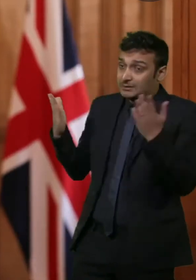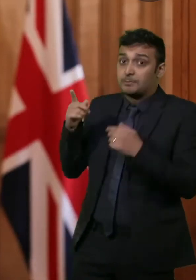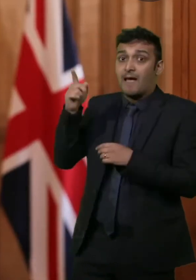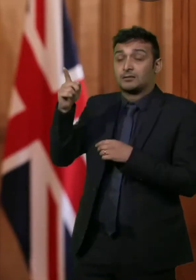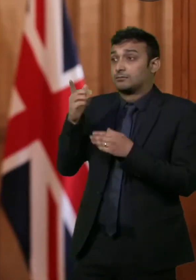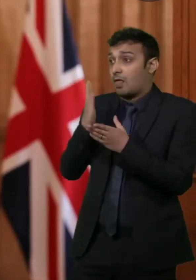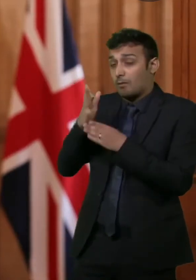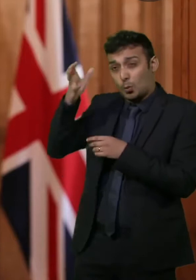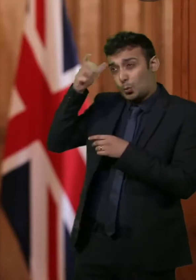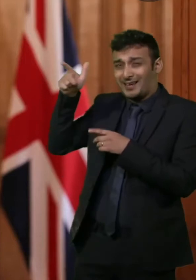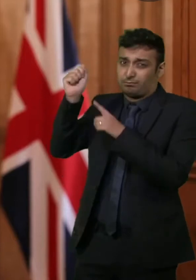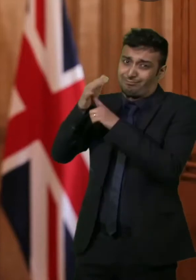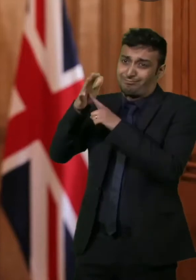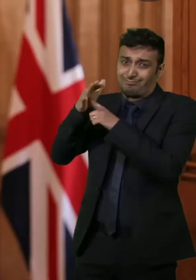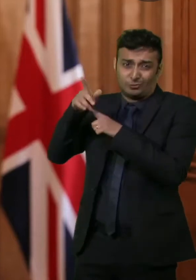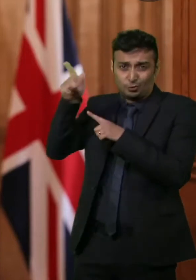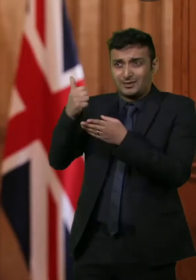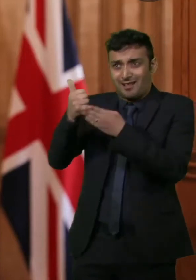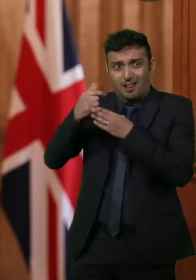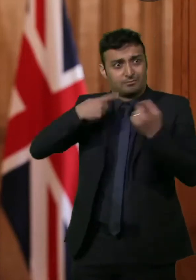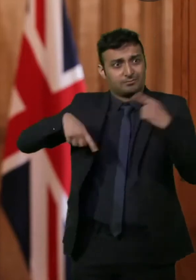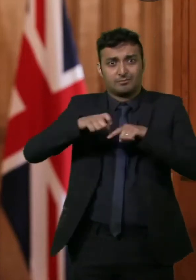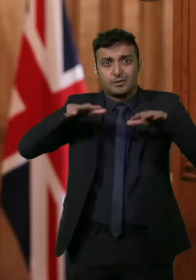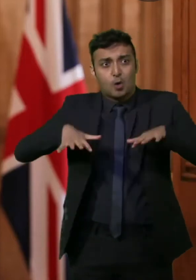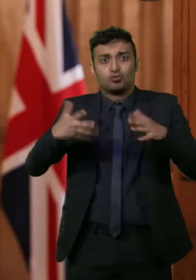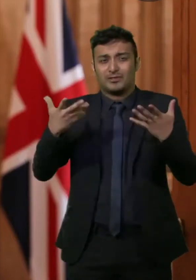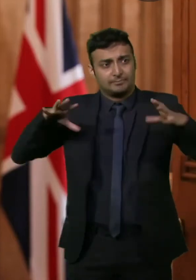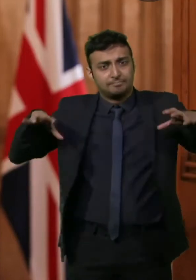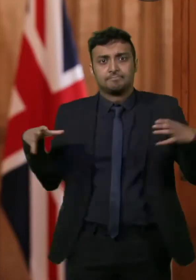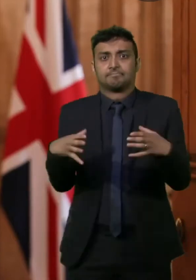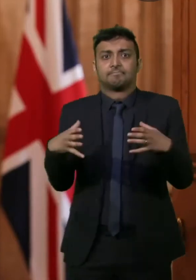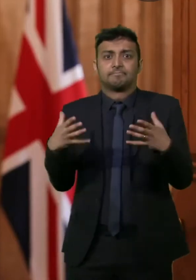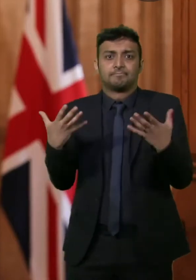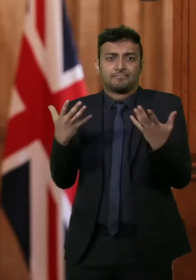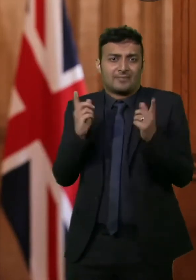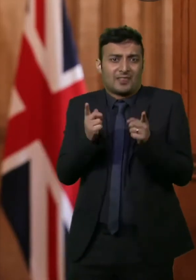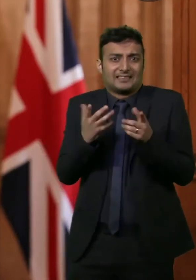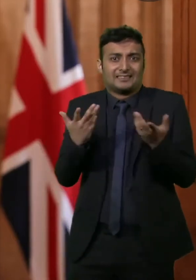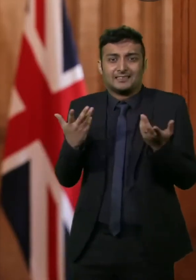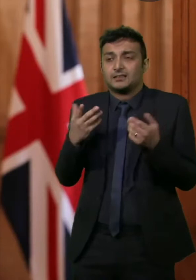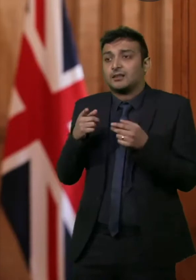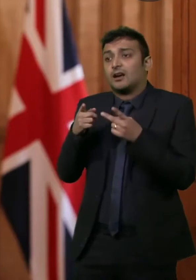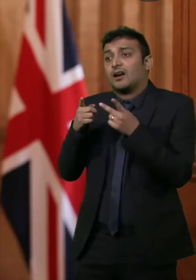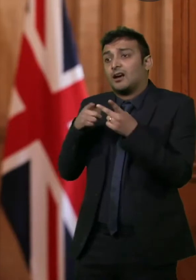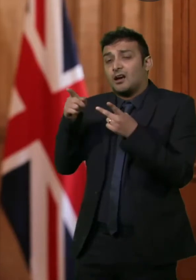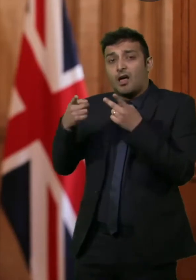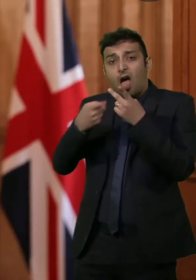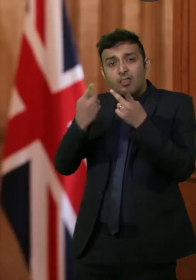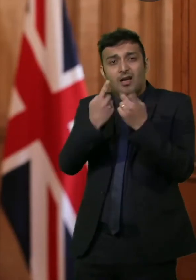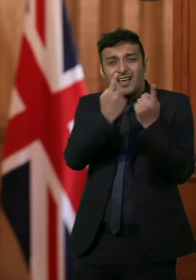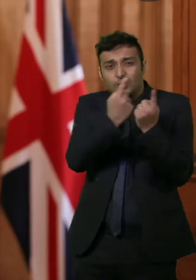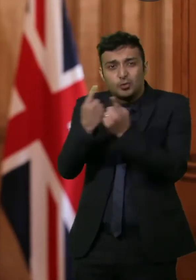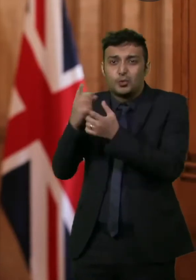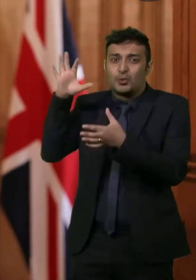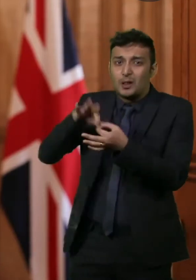the Commonwealth. And as for the rest, all other matters to do with the royal family, I've spent a